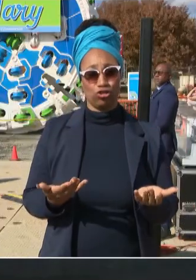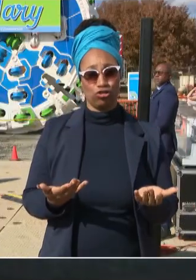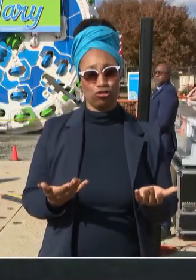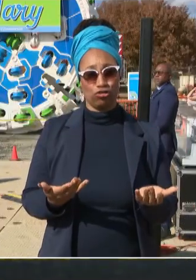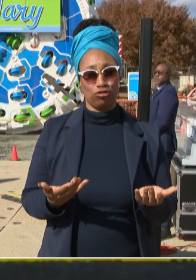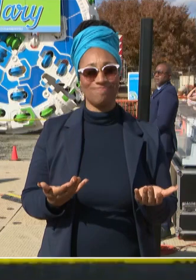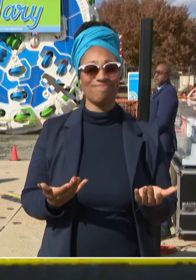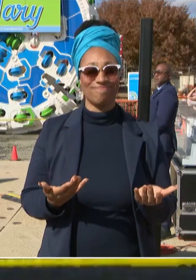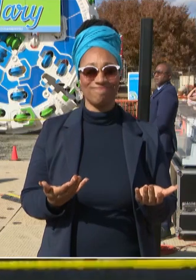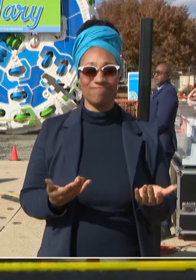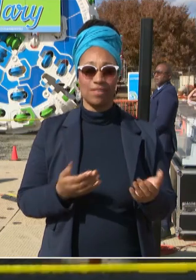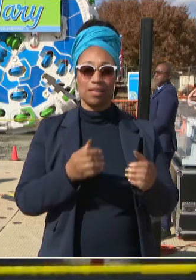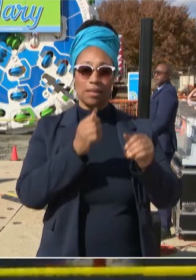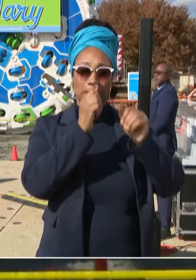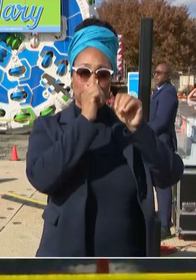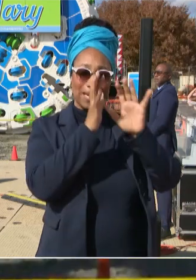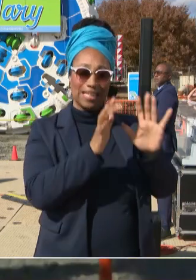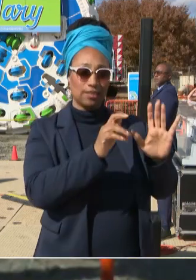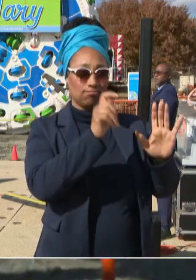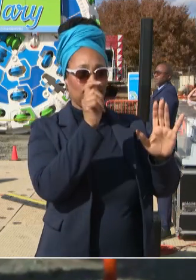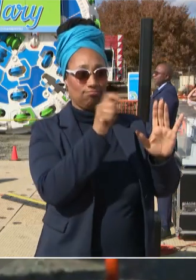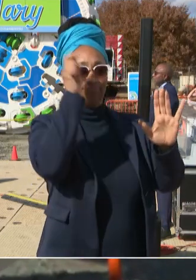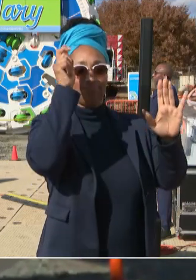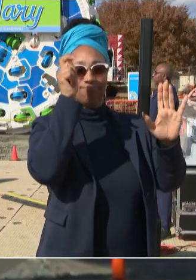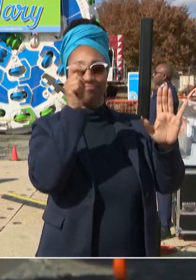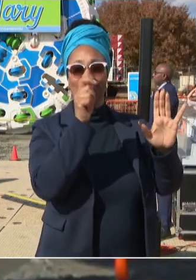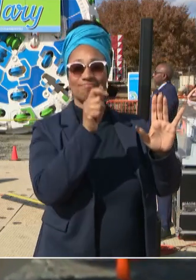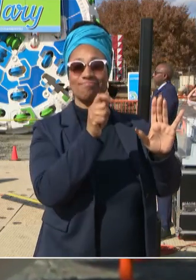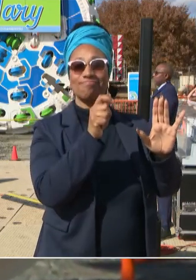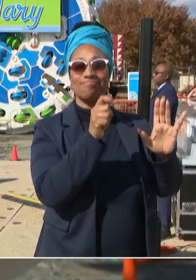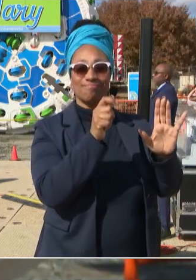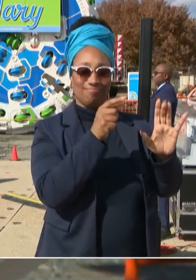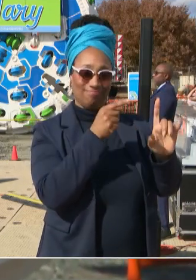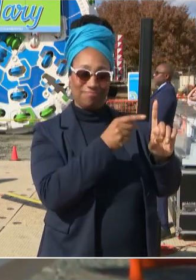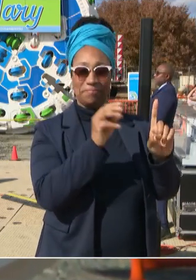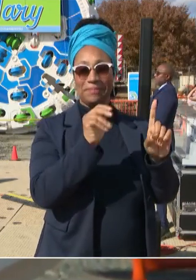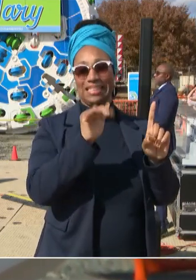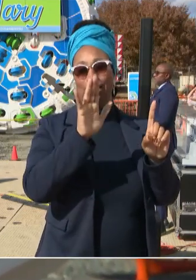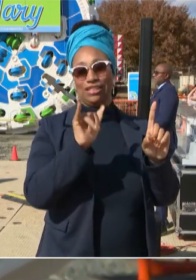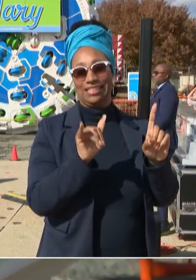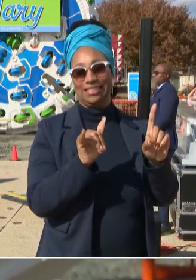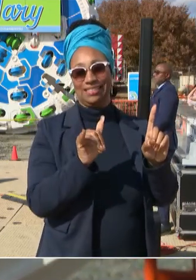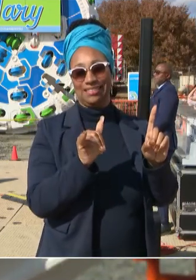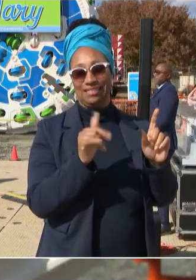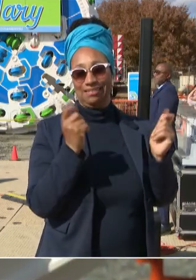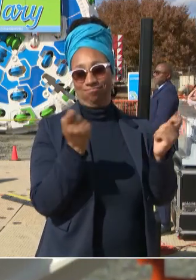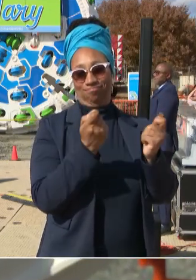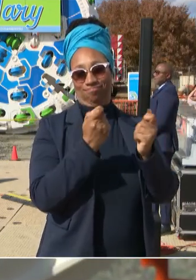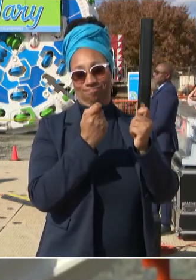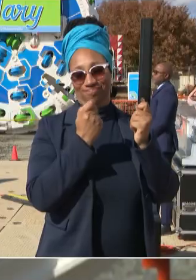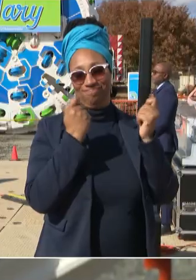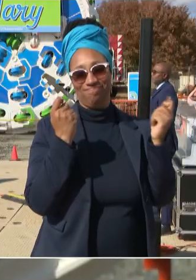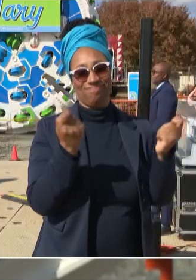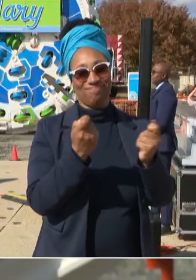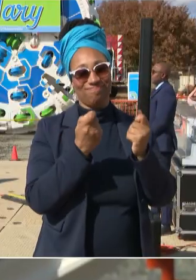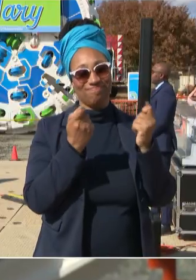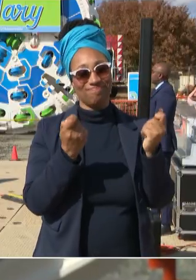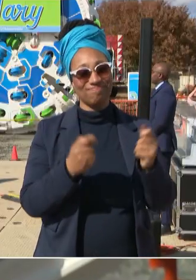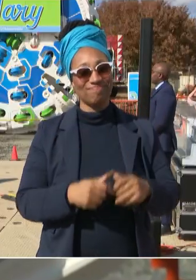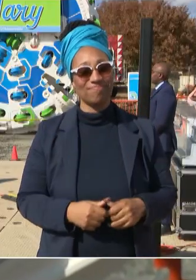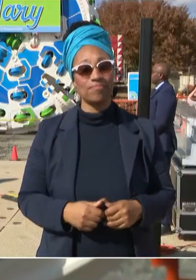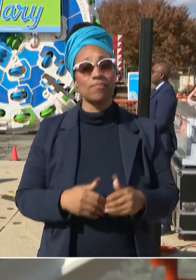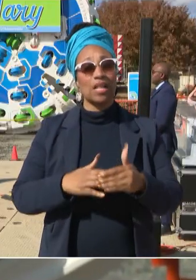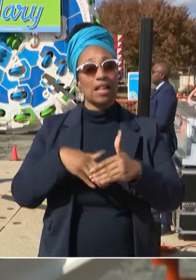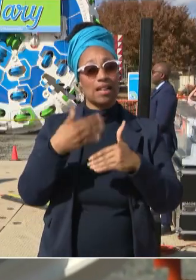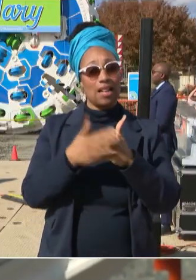to be continuing to do this work. Our next speaker was installed as senior pastor of the 19th Street Baptist Church in May